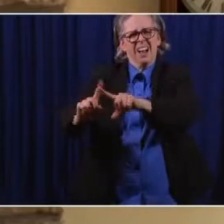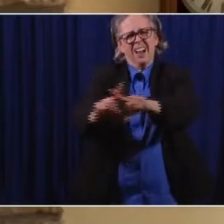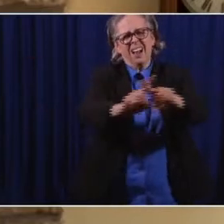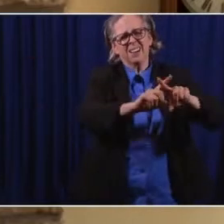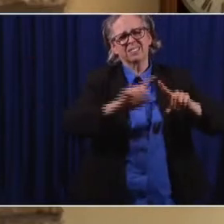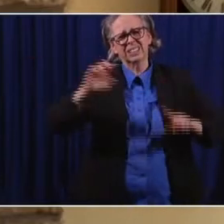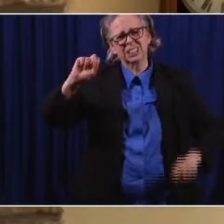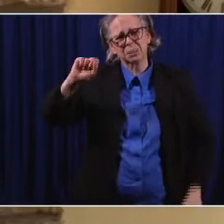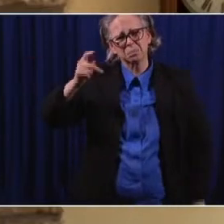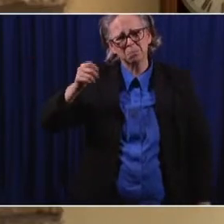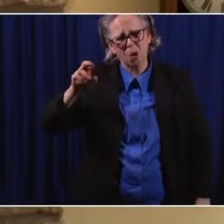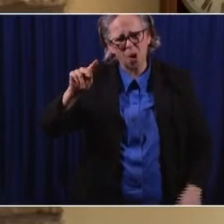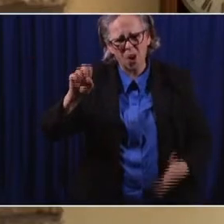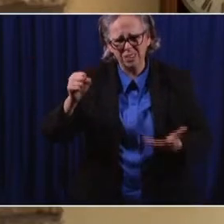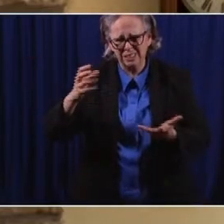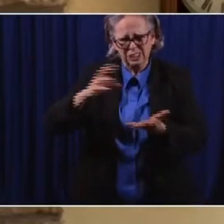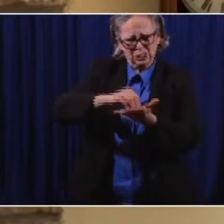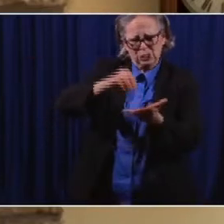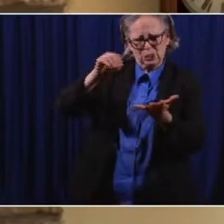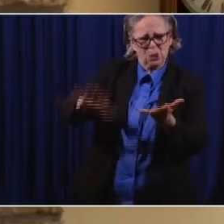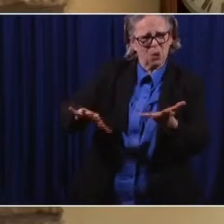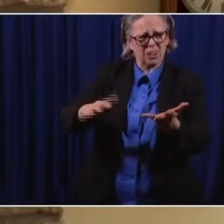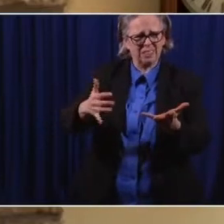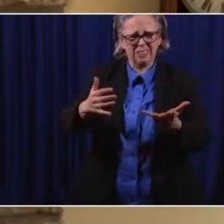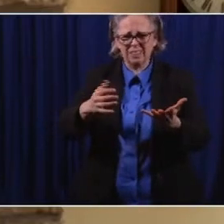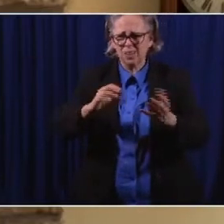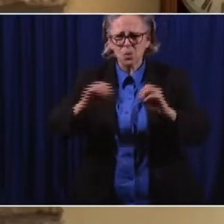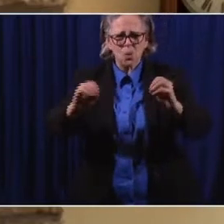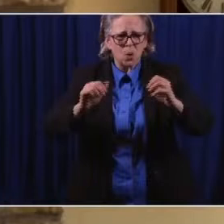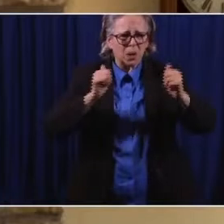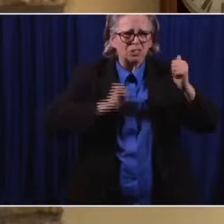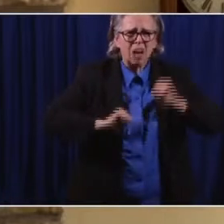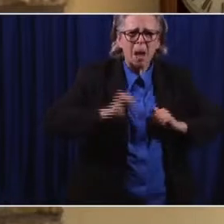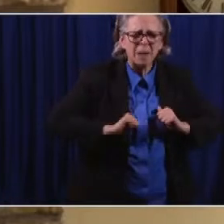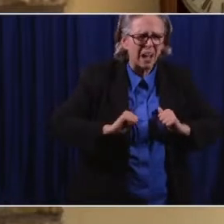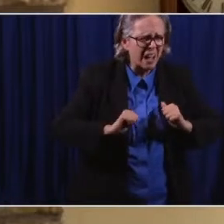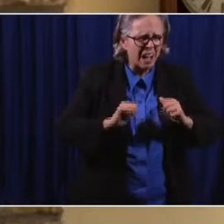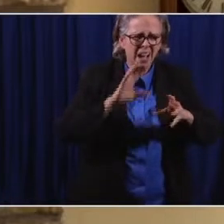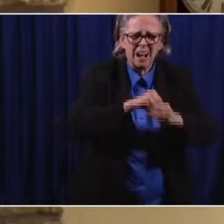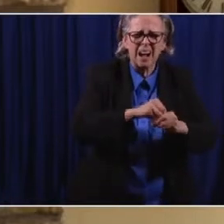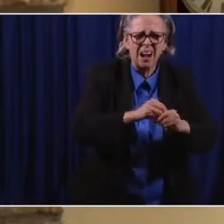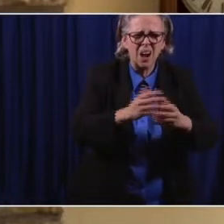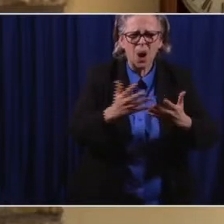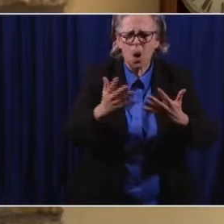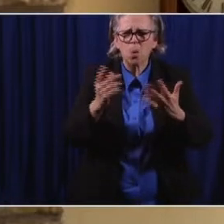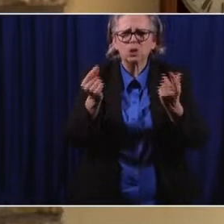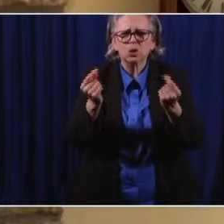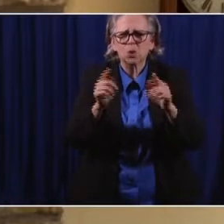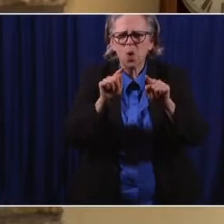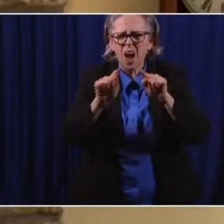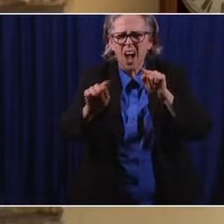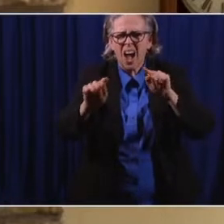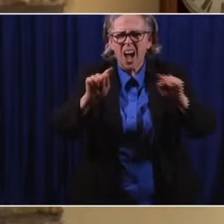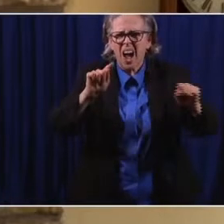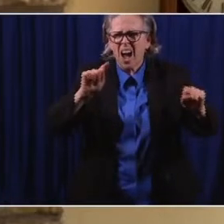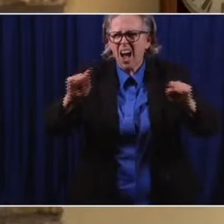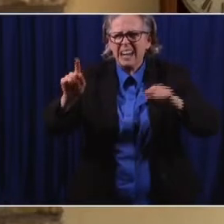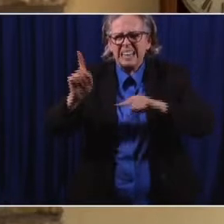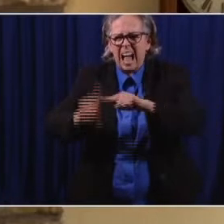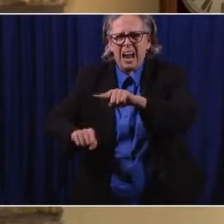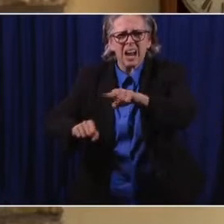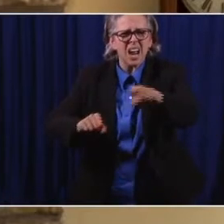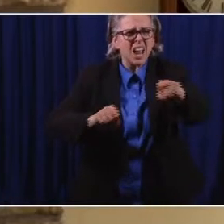drama, a student who is wants to do something else and they can't do it, or just a student who can't go to